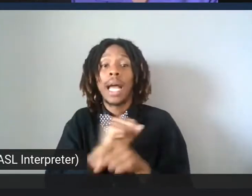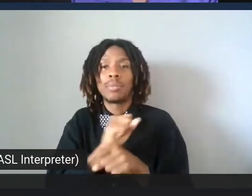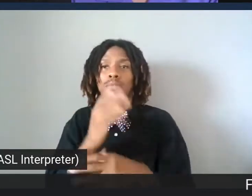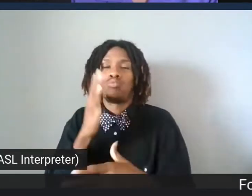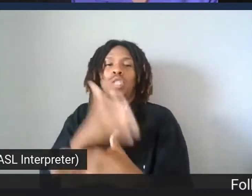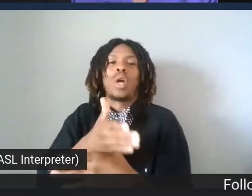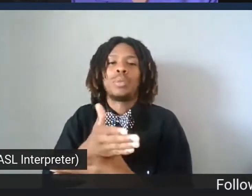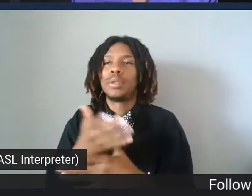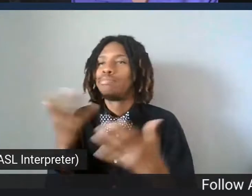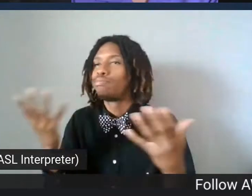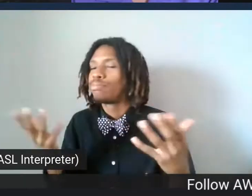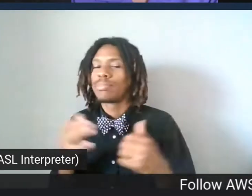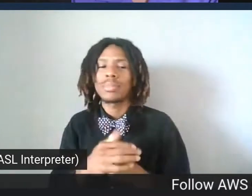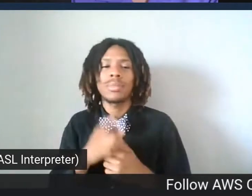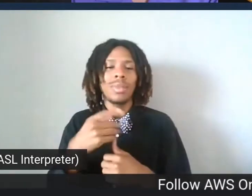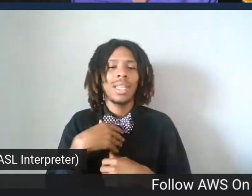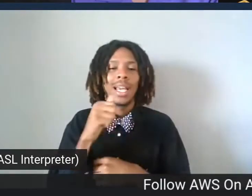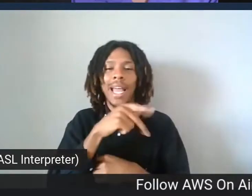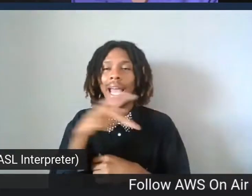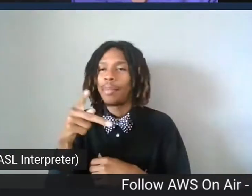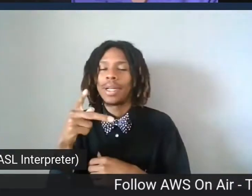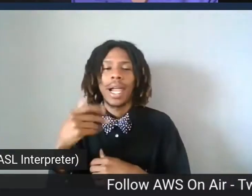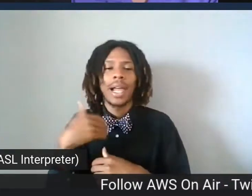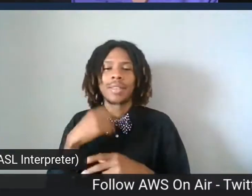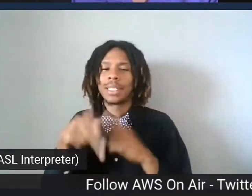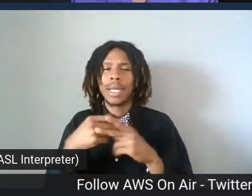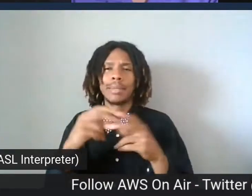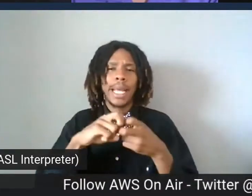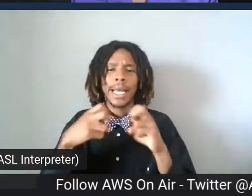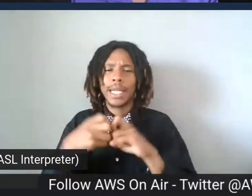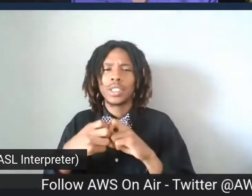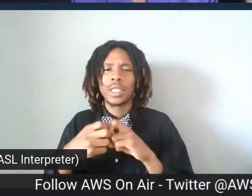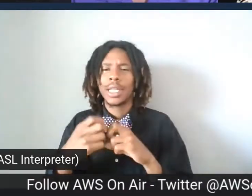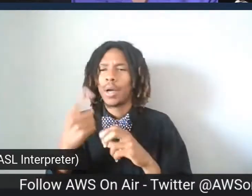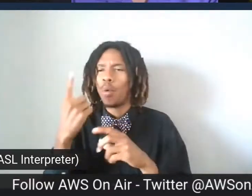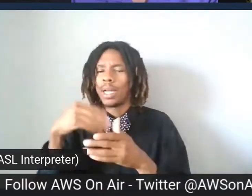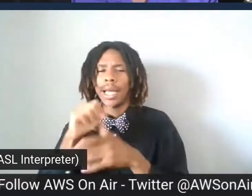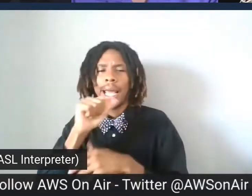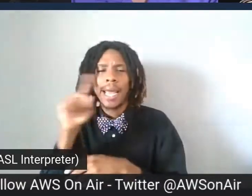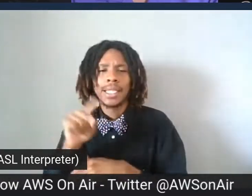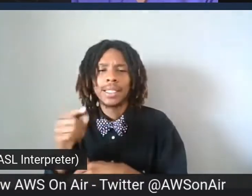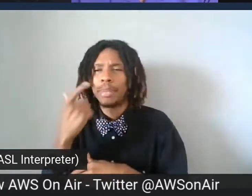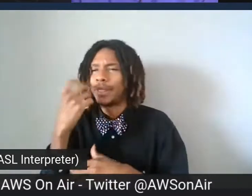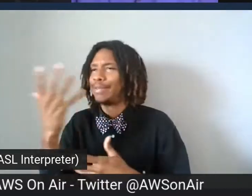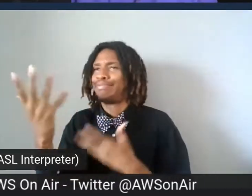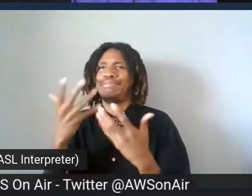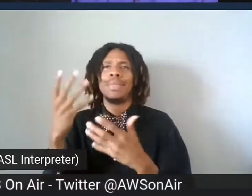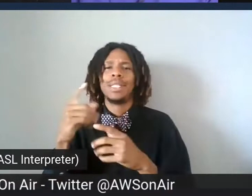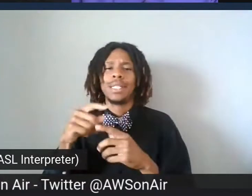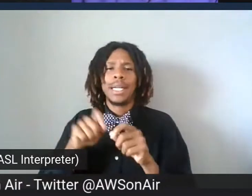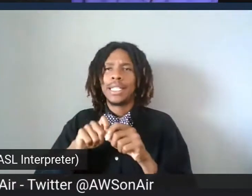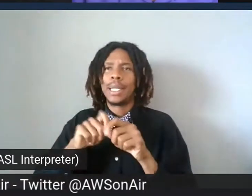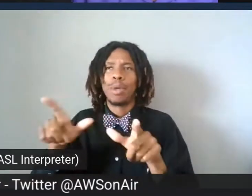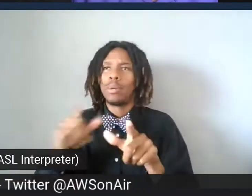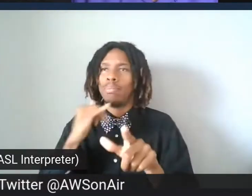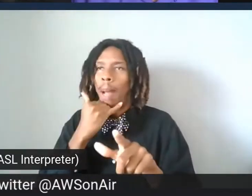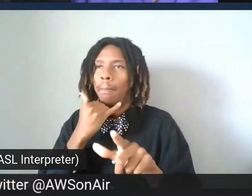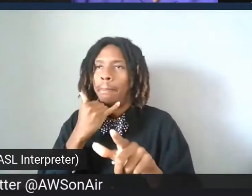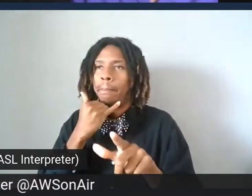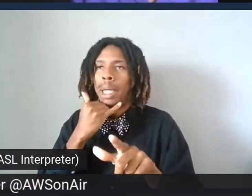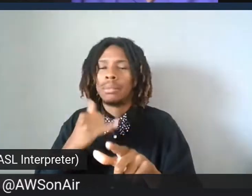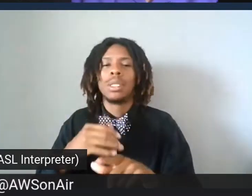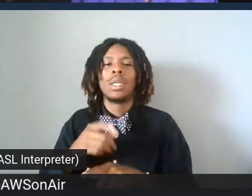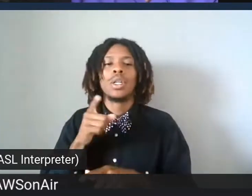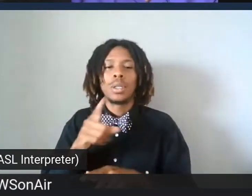Like, your application has some kind of an issue in one AZ because of some deployment that you did. So that's when